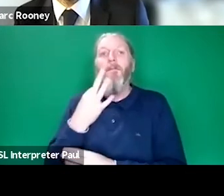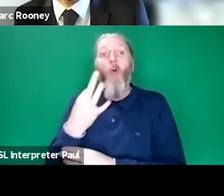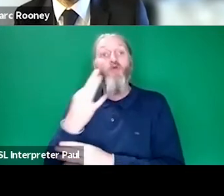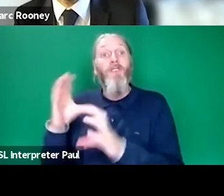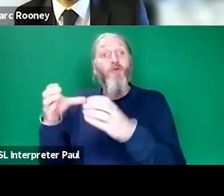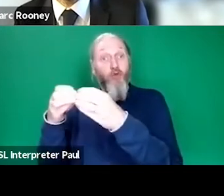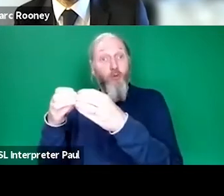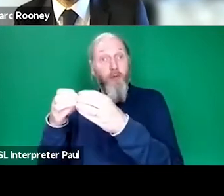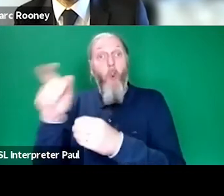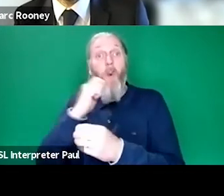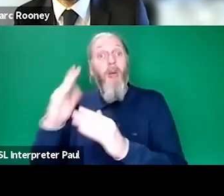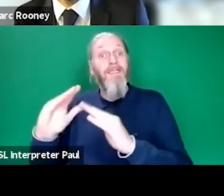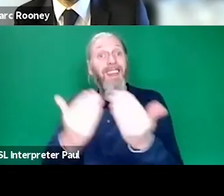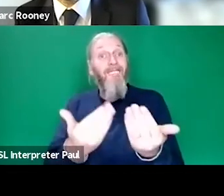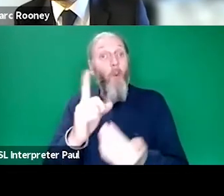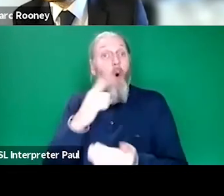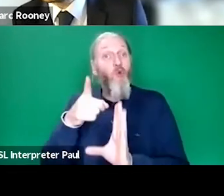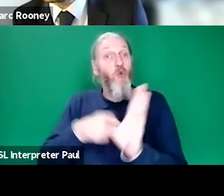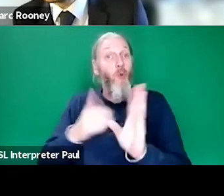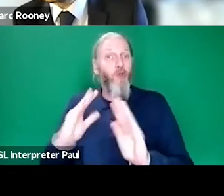in particular.